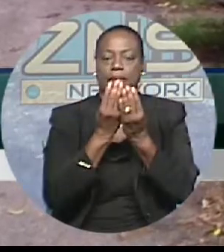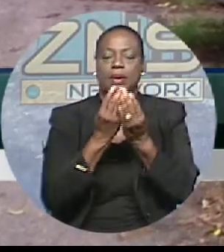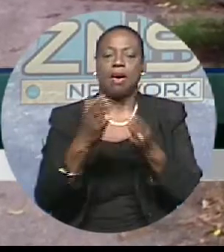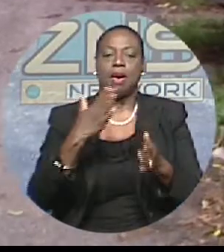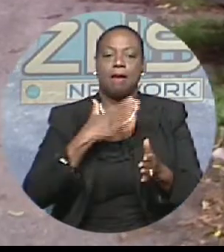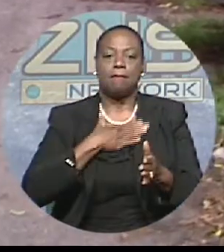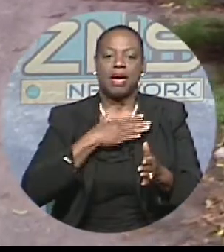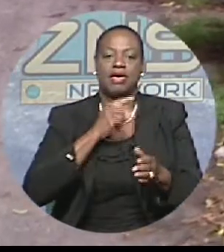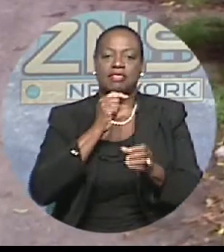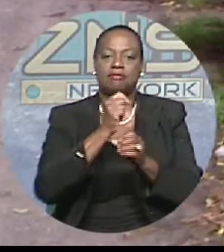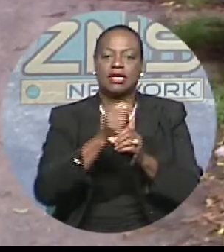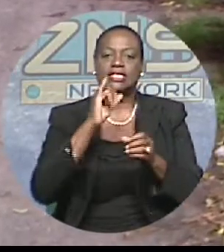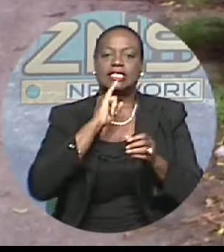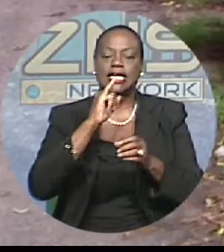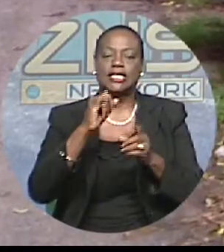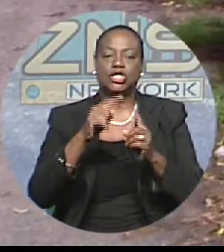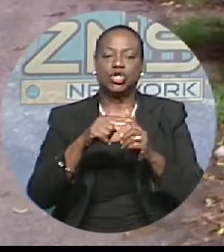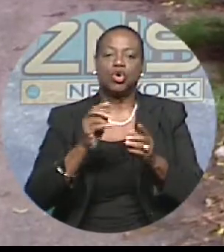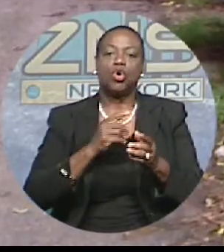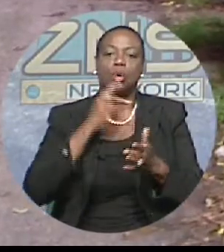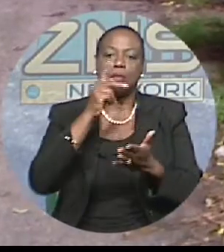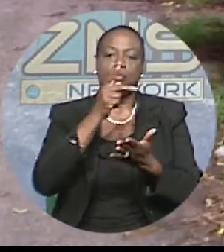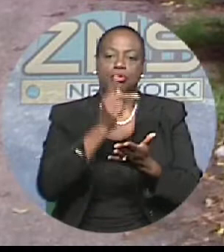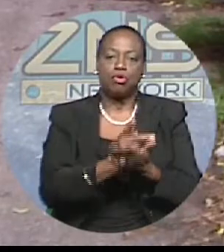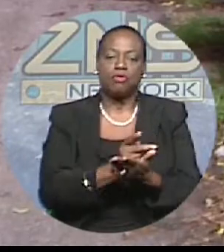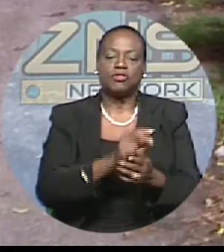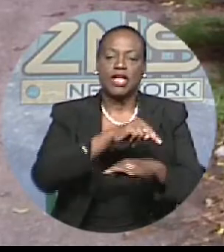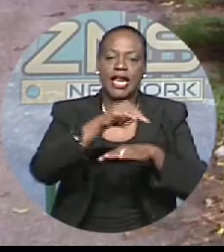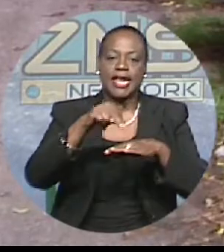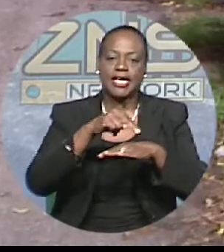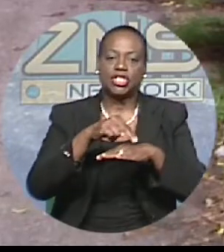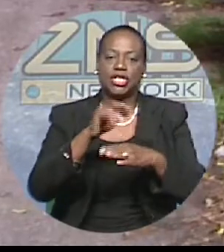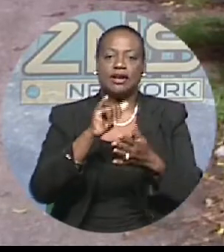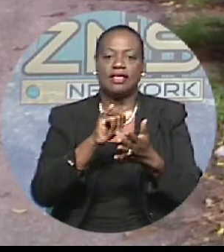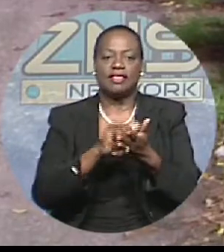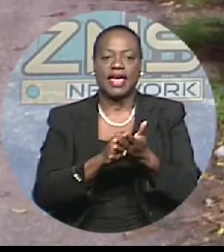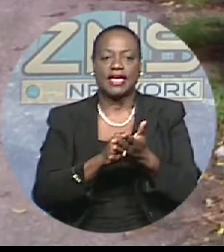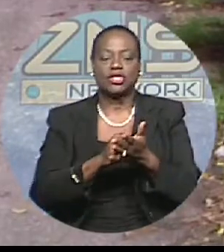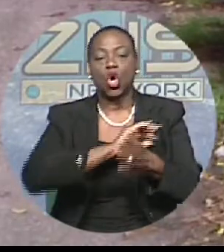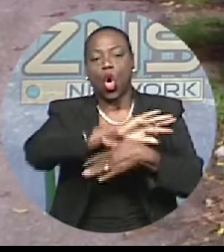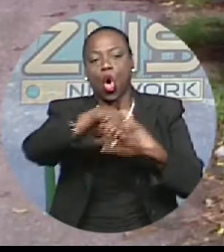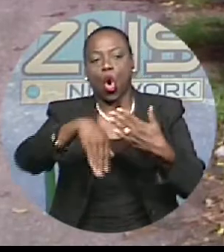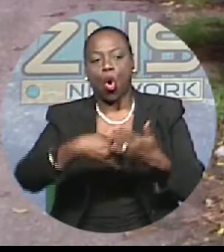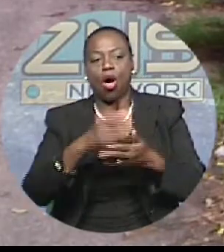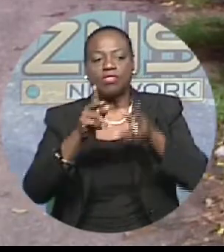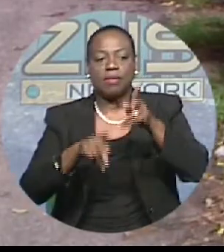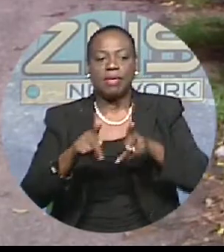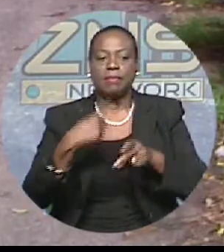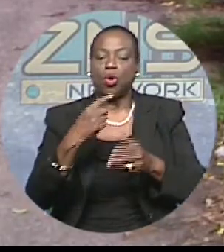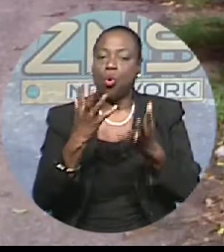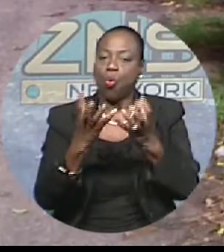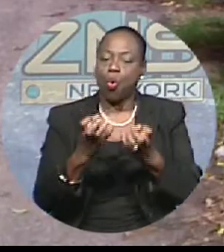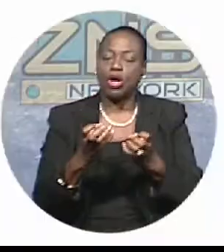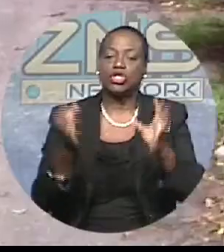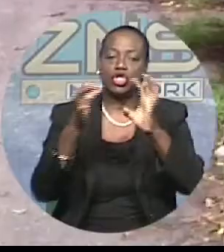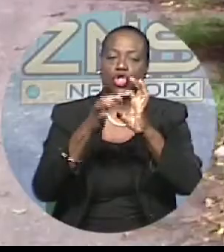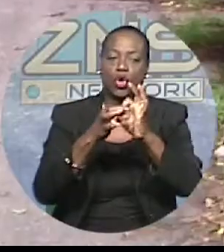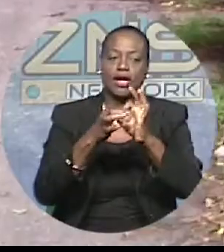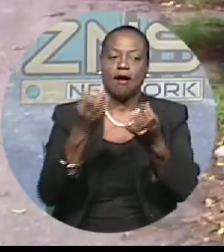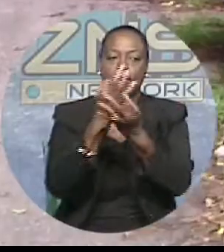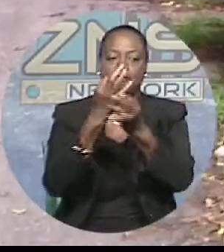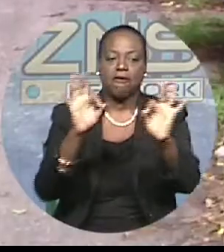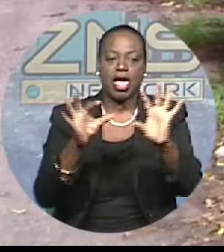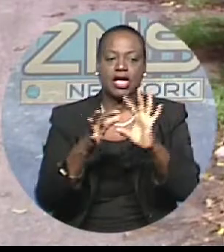trust is to prove to the nation that the doors are open and all of those who care to join would be free to join.